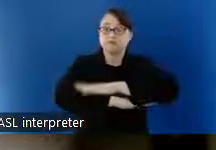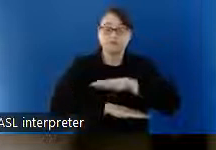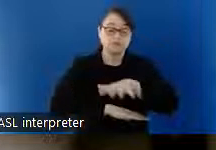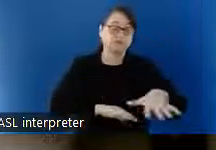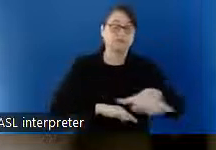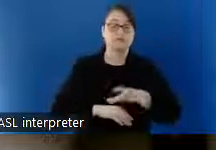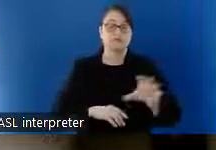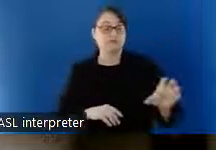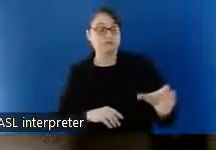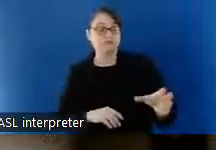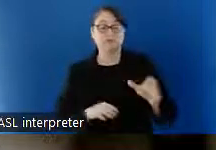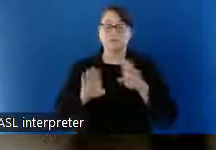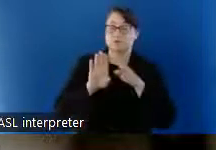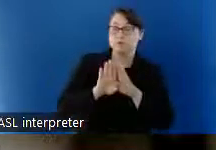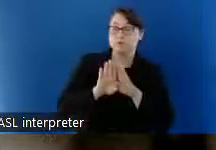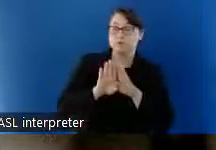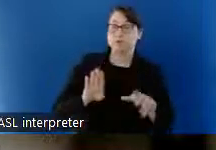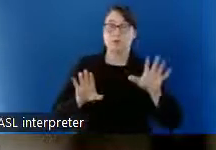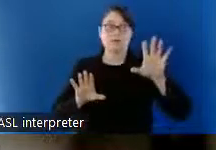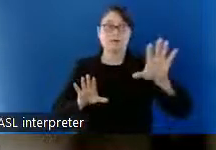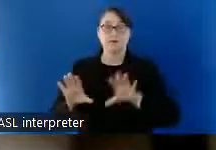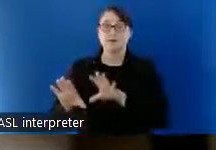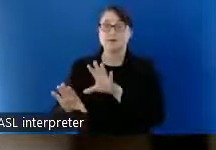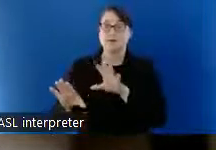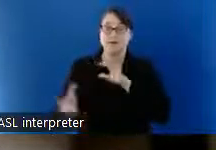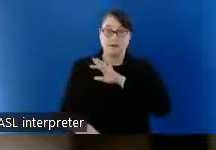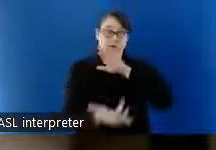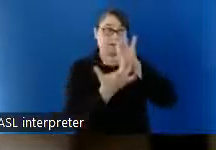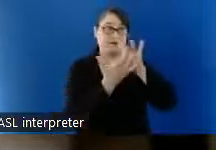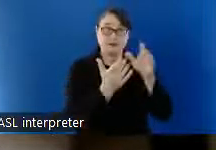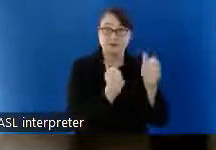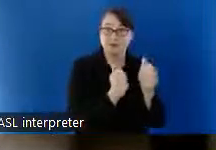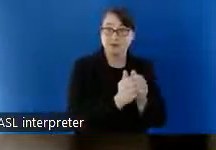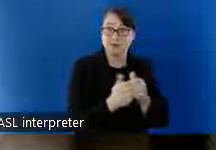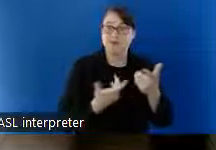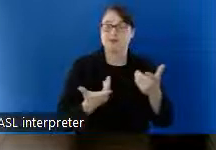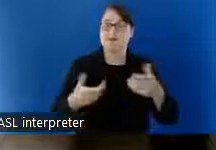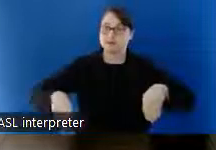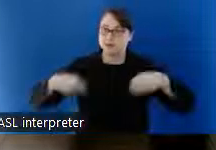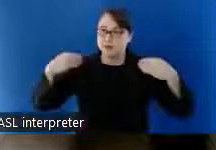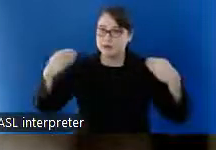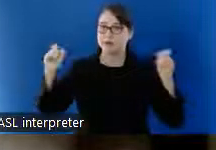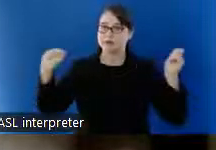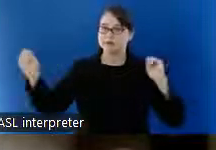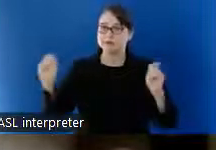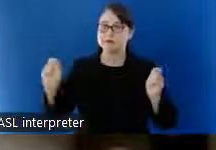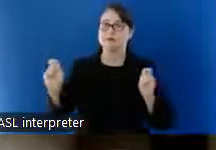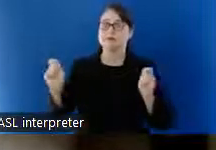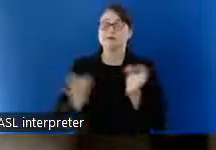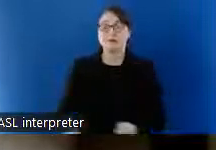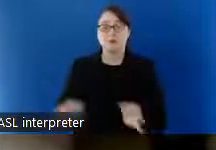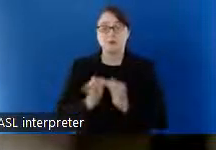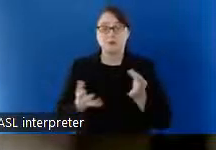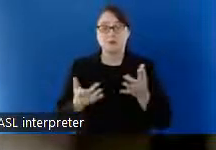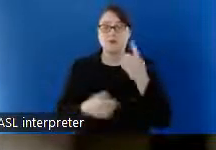especially important for community healthcare workers who might have to deal with sheets, clothing, towels from somebody who has monkeypox.